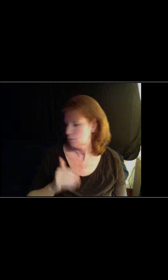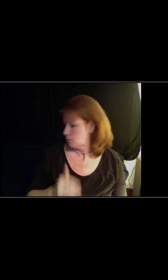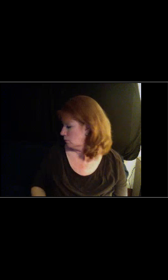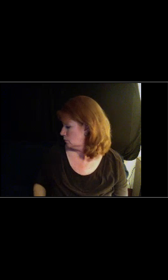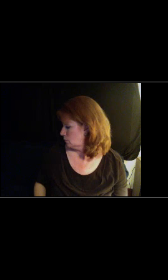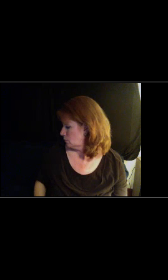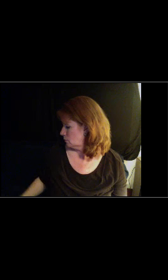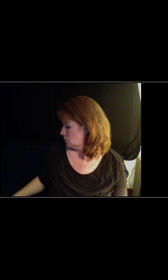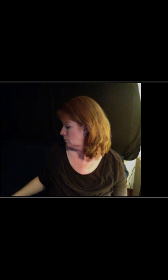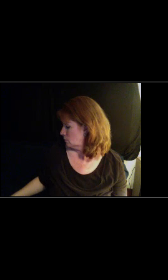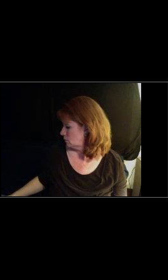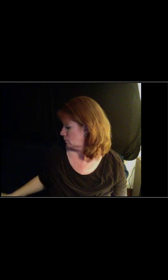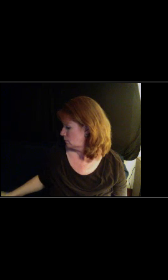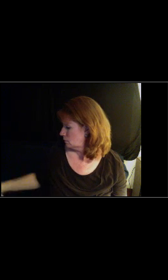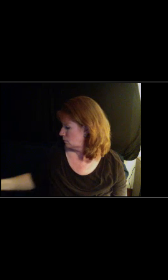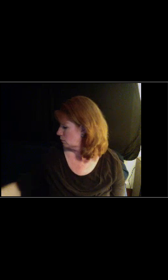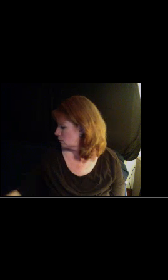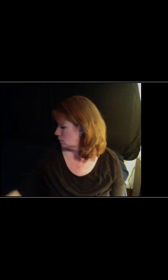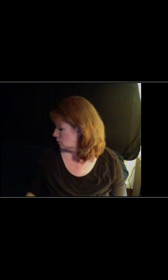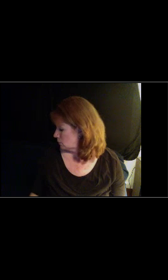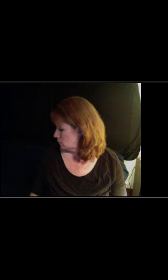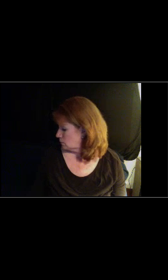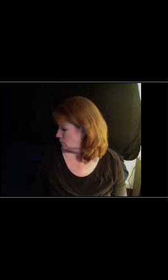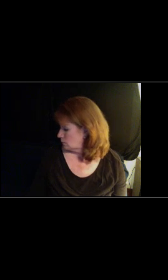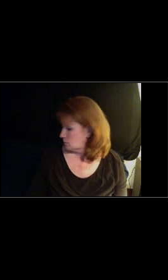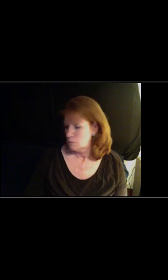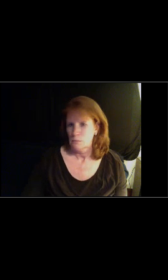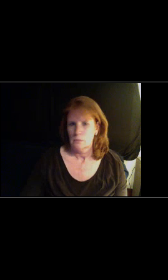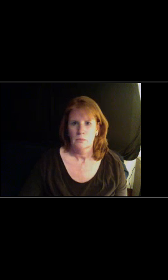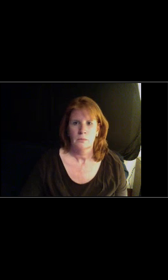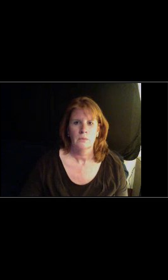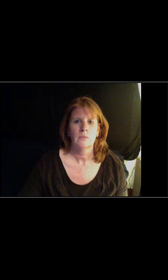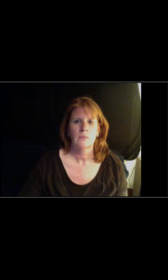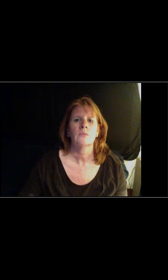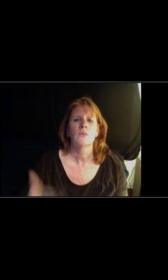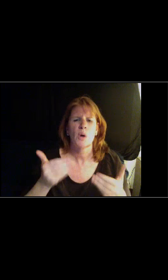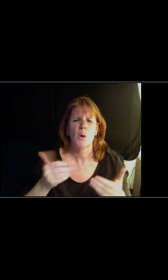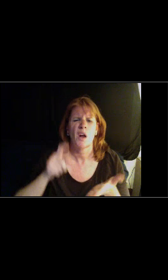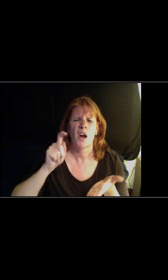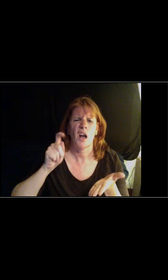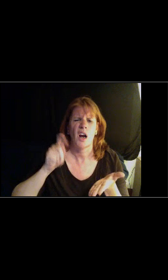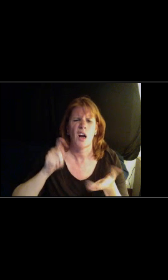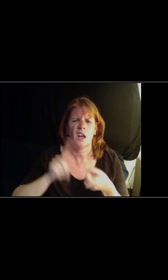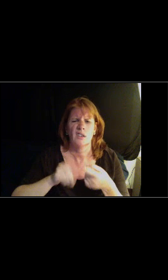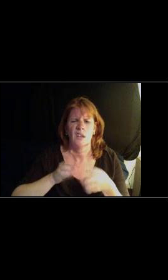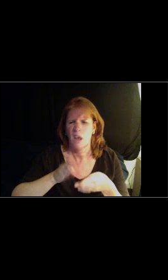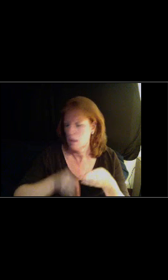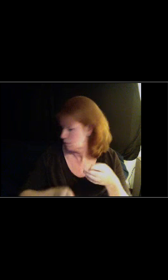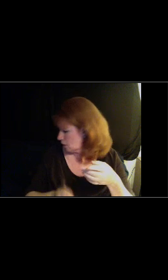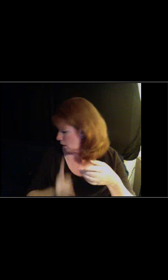be realizing the challenges that can be put forth by bringing our values into these settings.